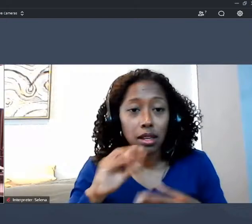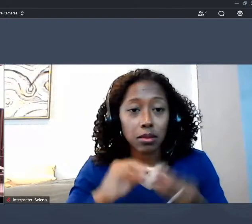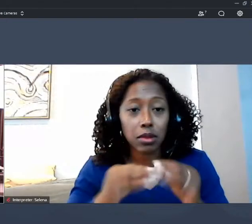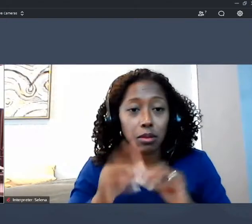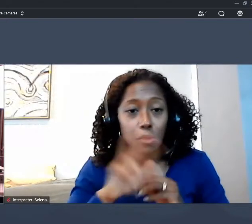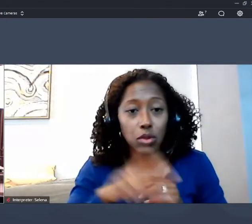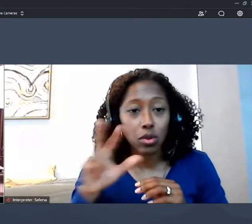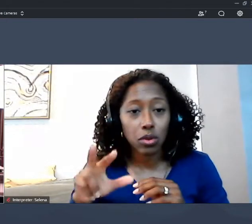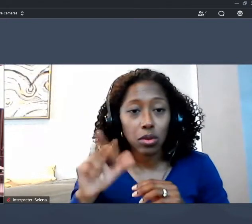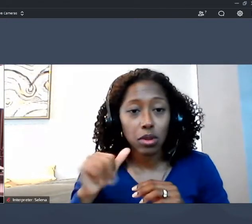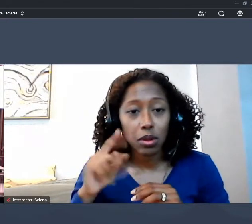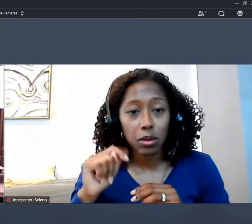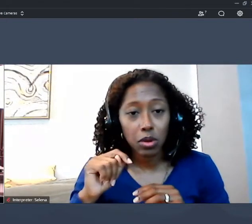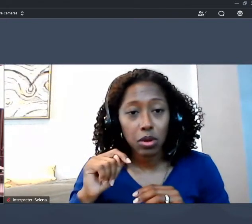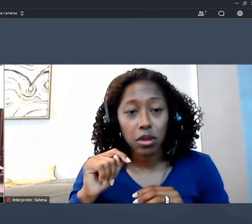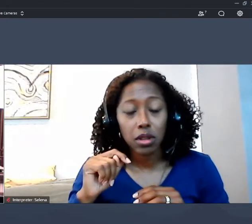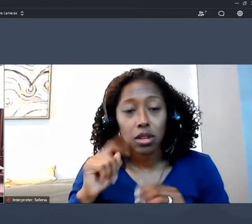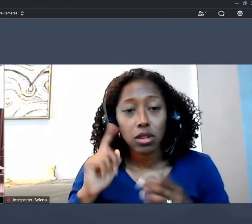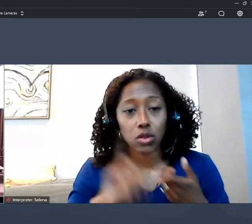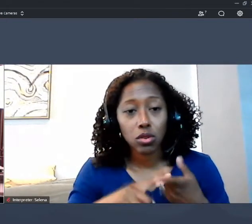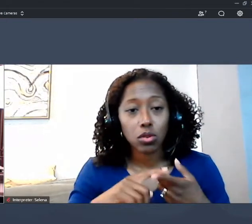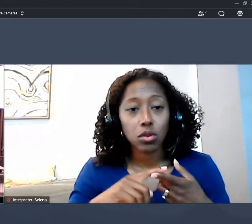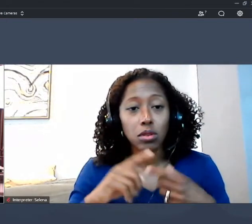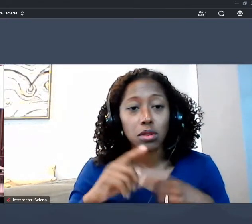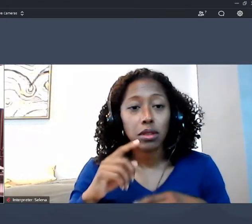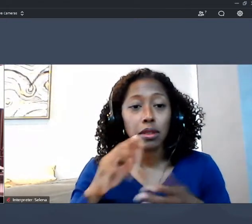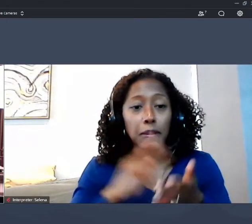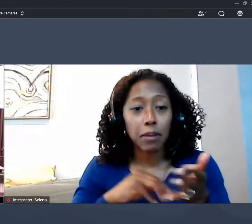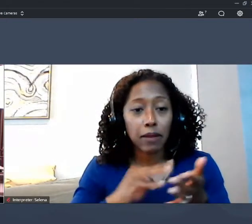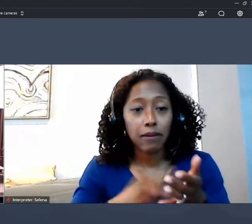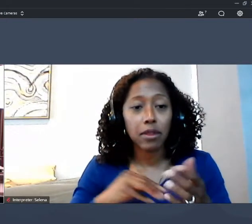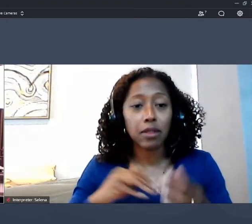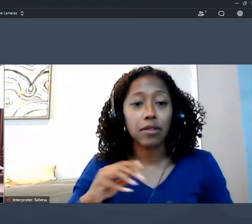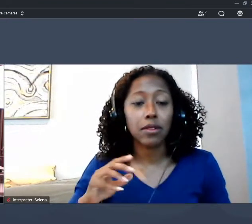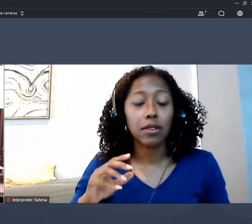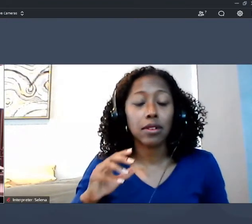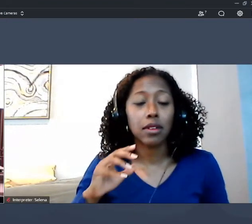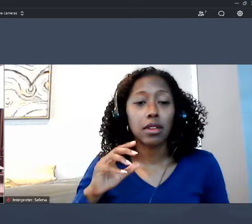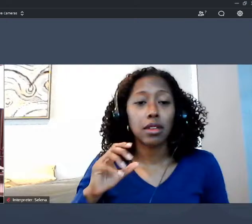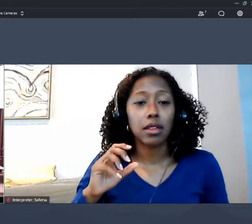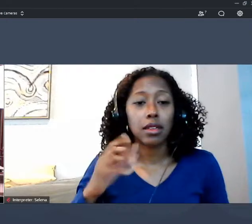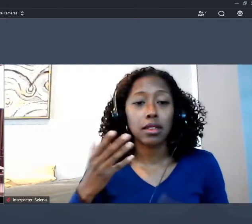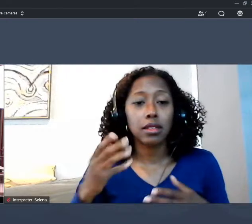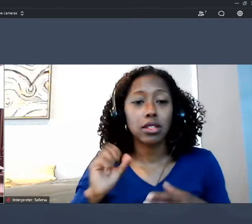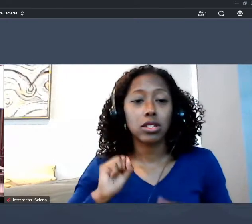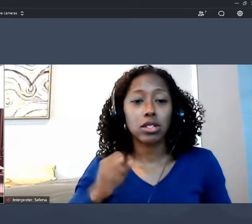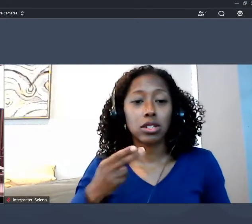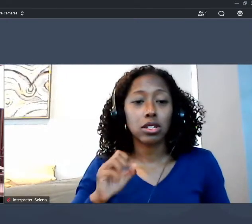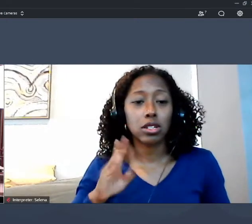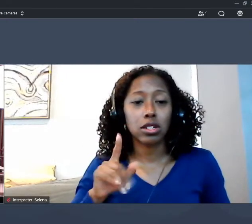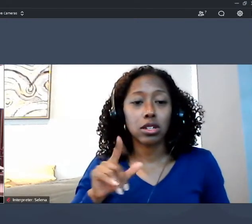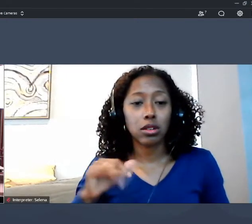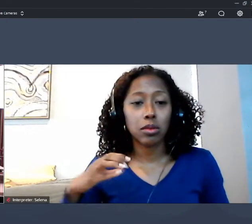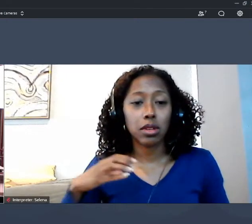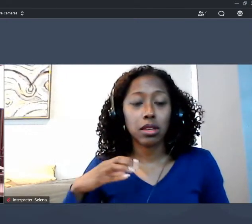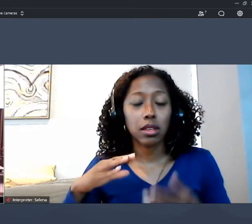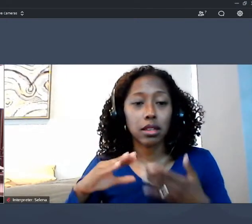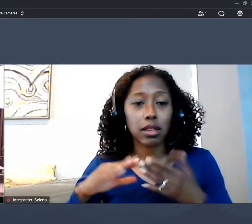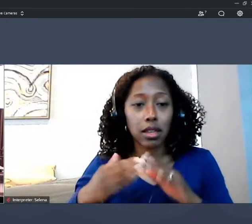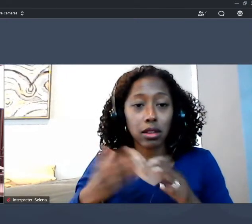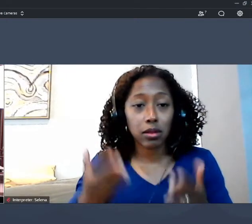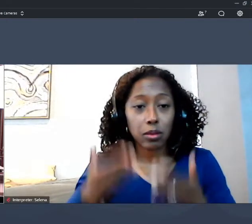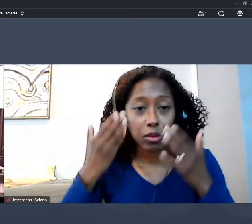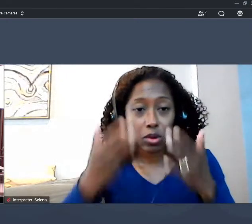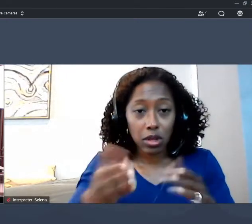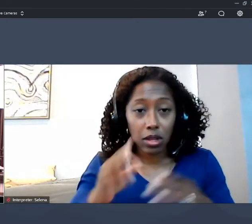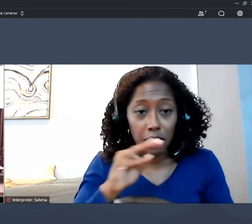appointment to the Memphis and Shelby County Building Code Authority. We have a reappointment, Antonio Bologna. To the Memphis